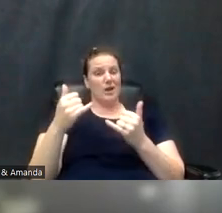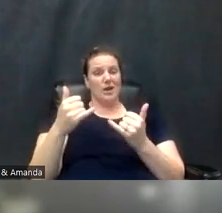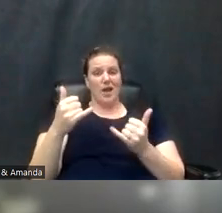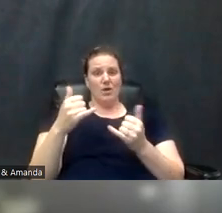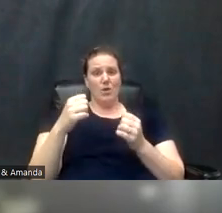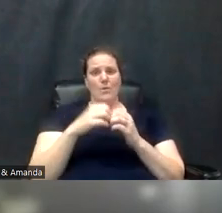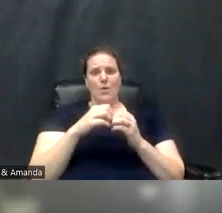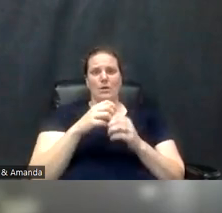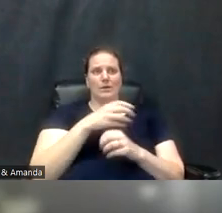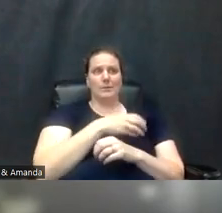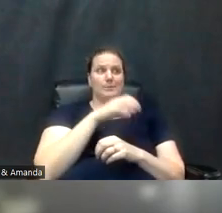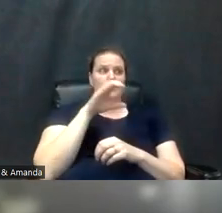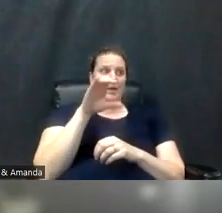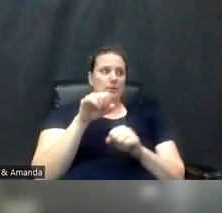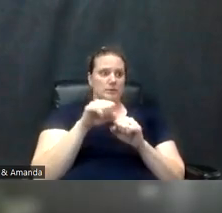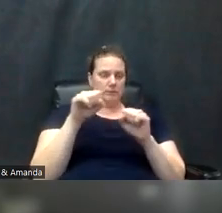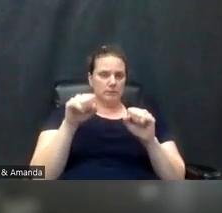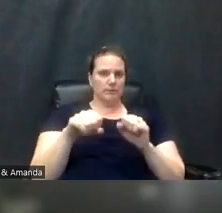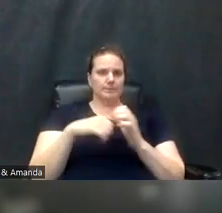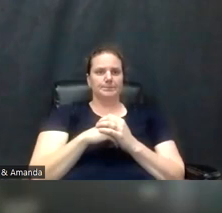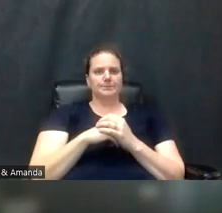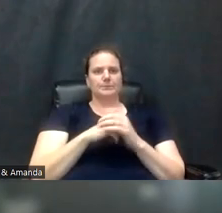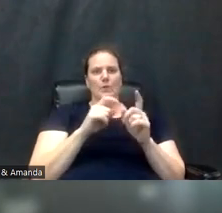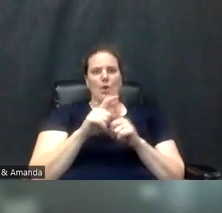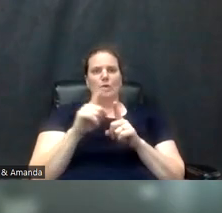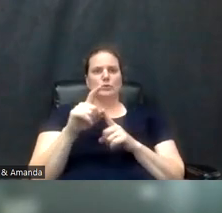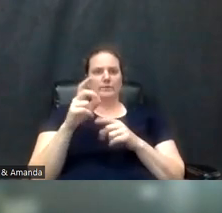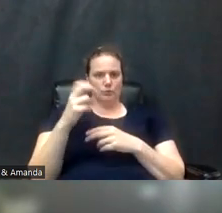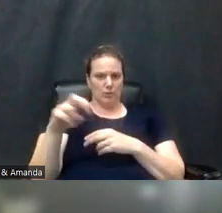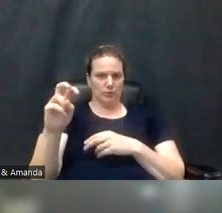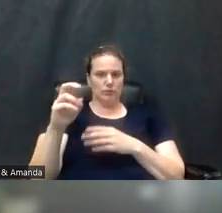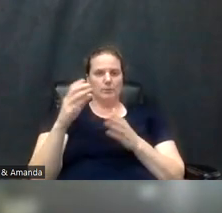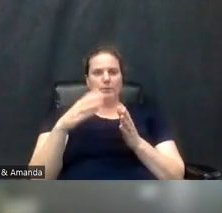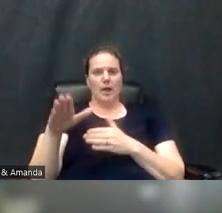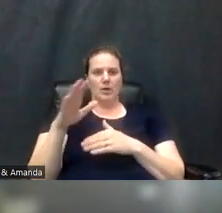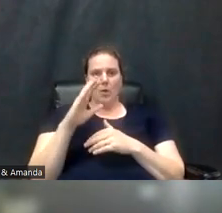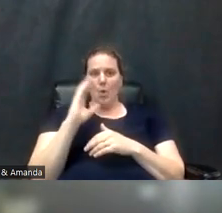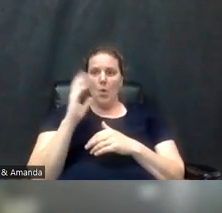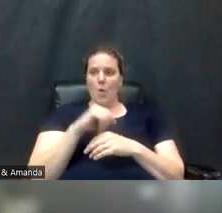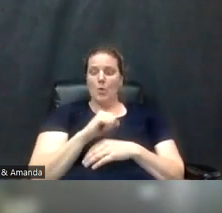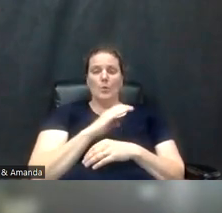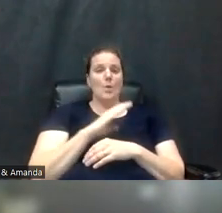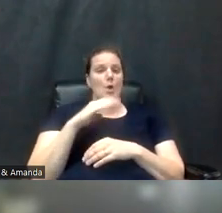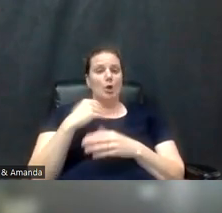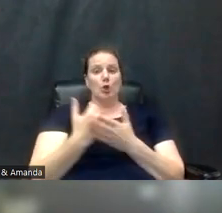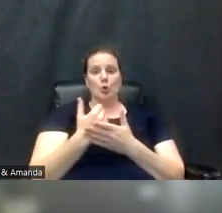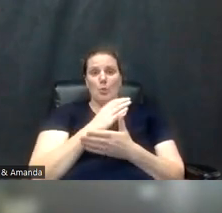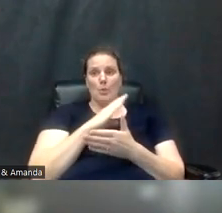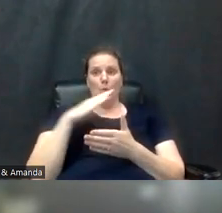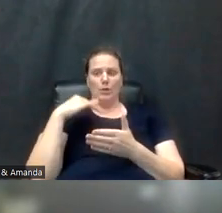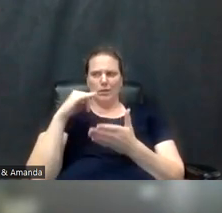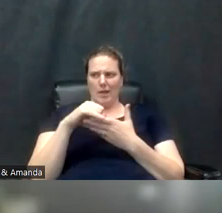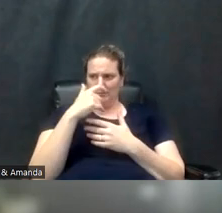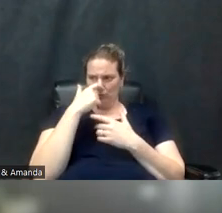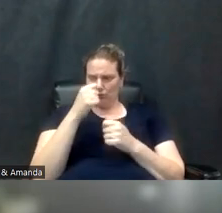a more empowered system. And they also have a transition plan between the old board and the new board that I thought would be interesting to look at,